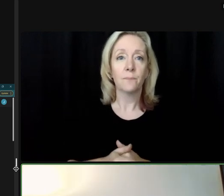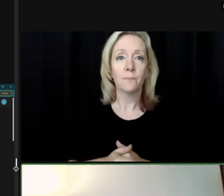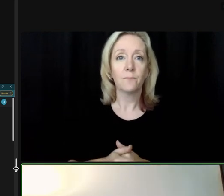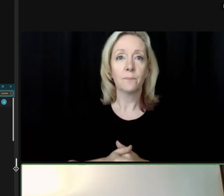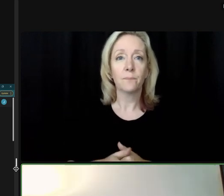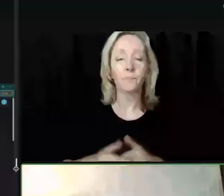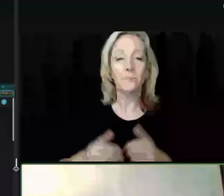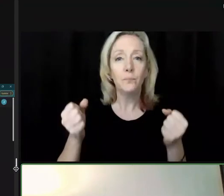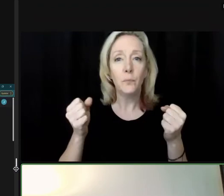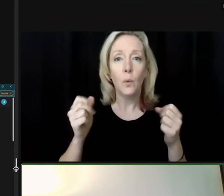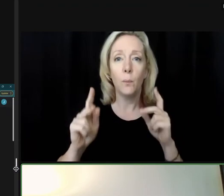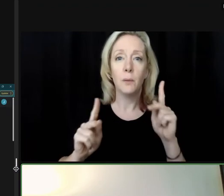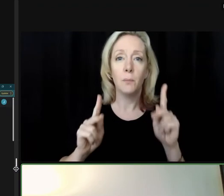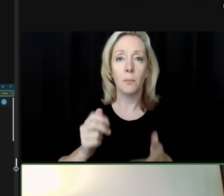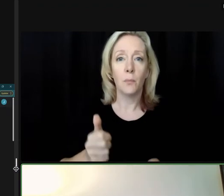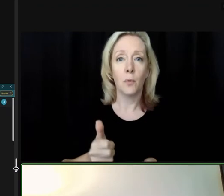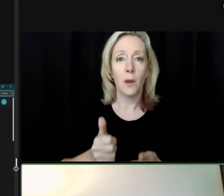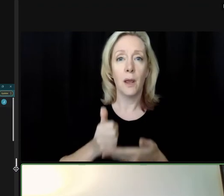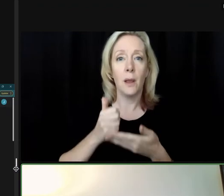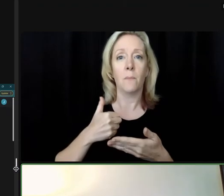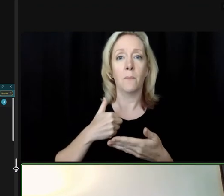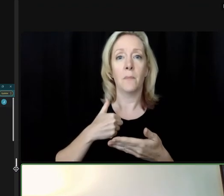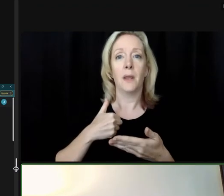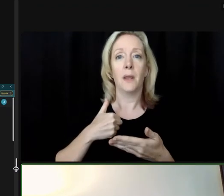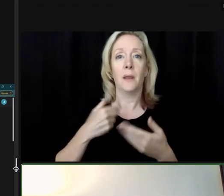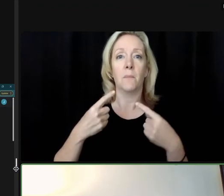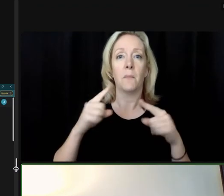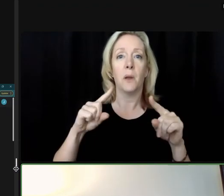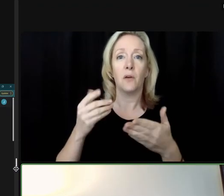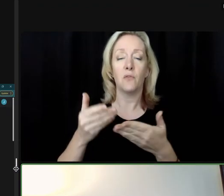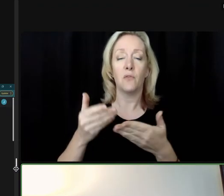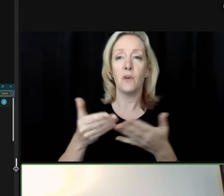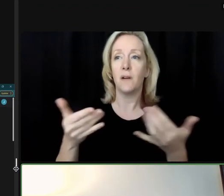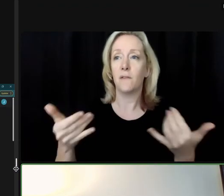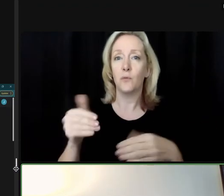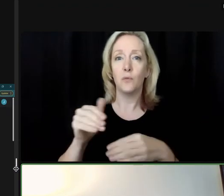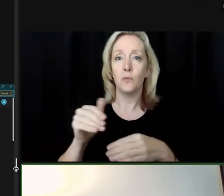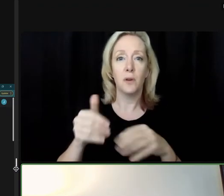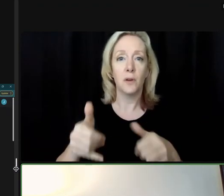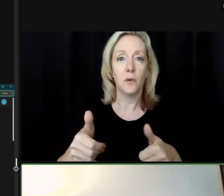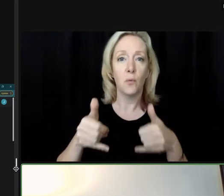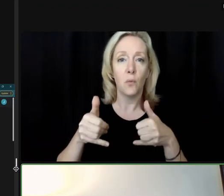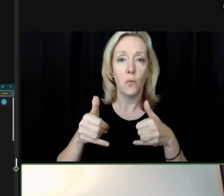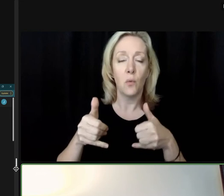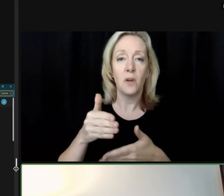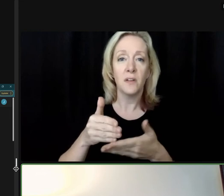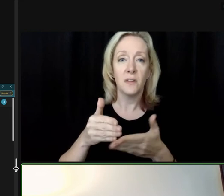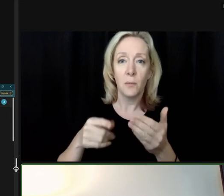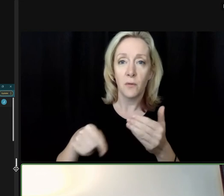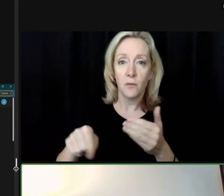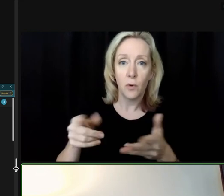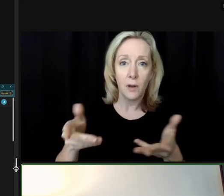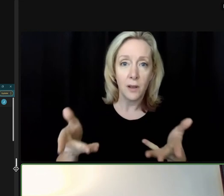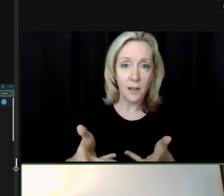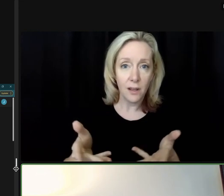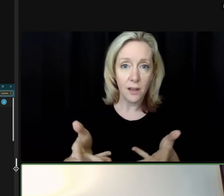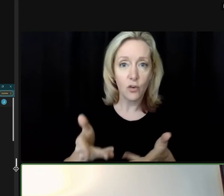So many people have helped me to come to this night. Some of you are here, some are far